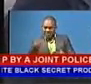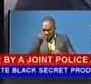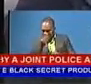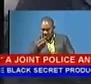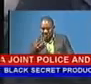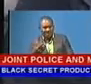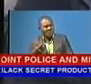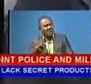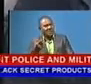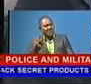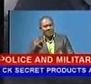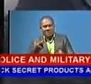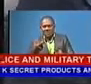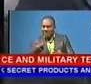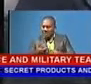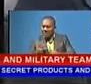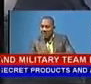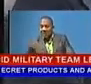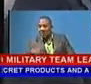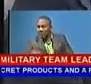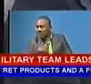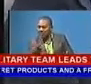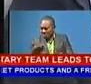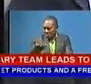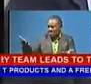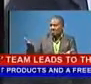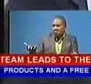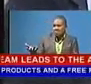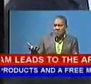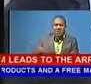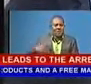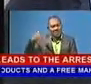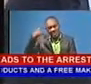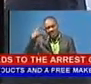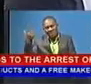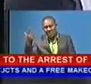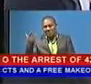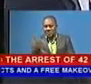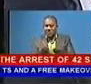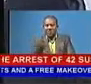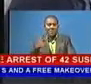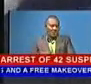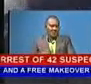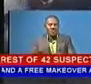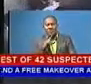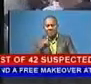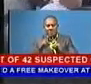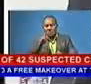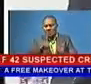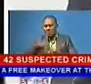not emanate from us, and that they generated it. And I think it's an appropriate time to raise this matter.